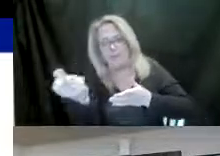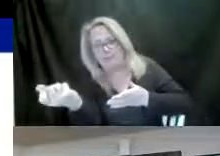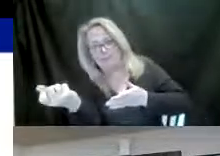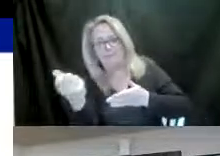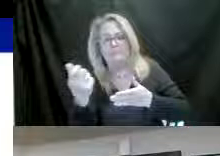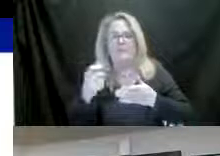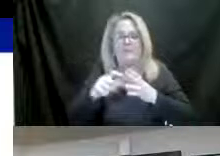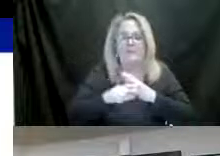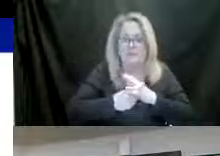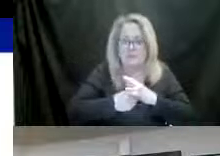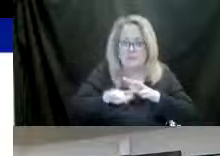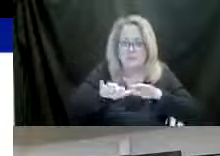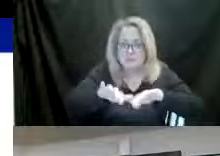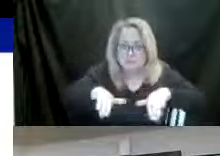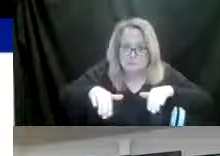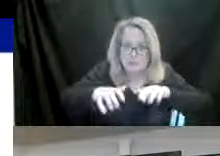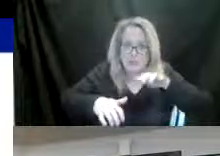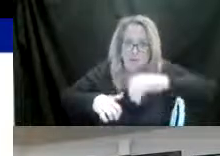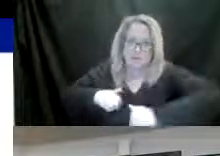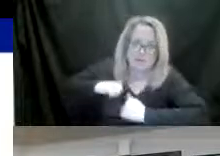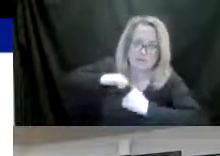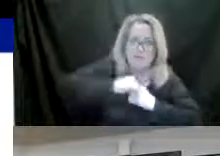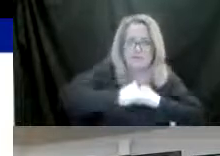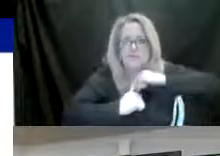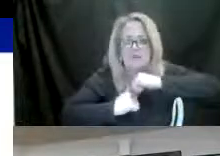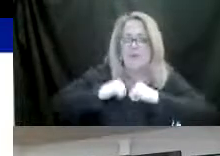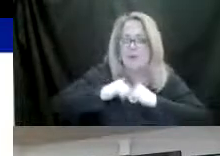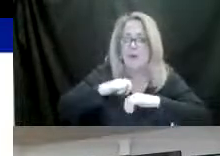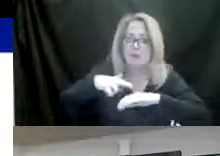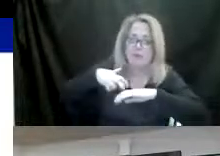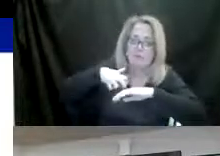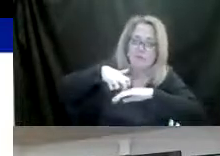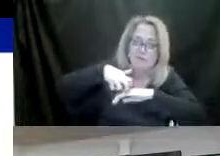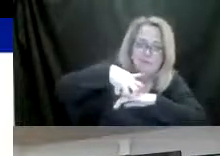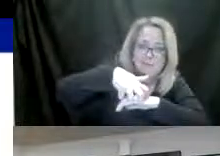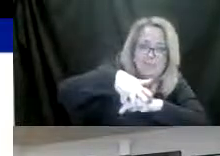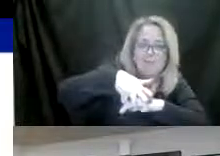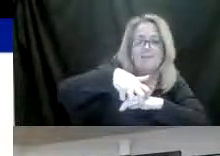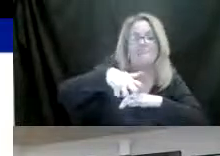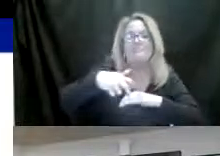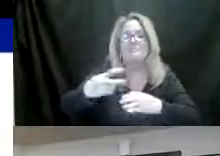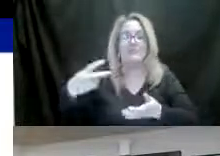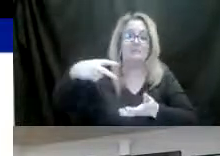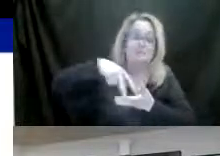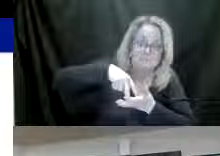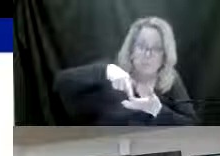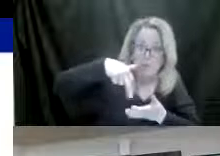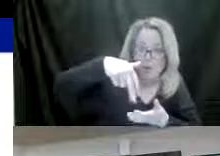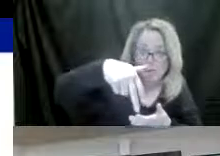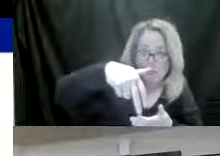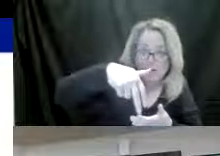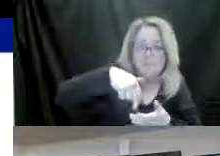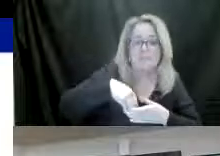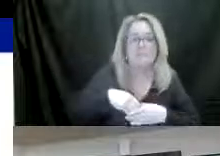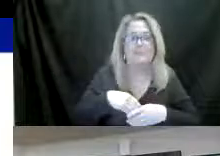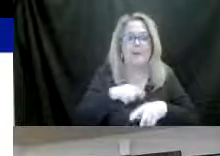start creeping and crawling and walking. So if for kids who are able to do that, but there is certainly a